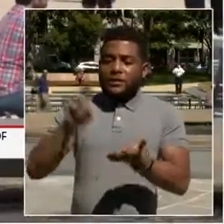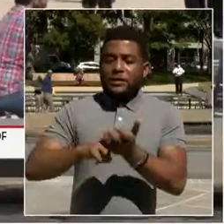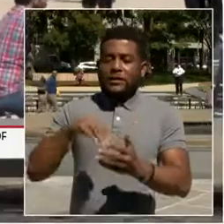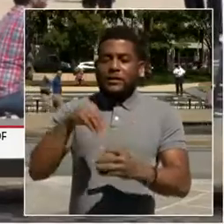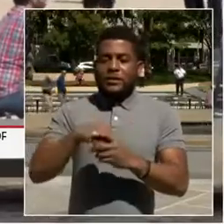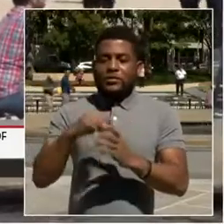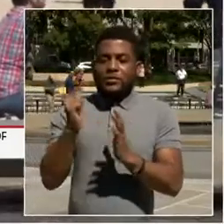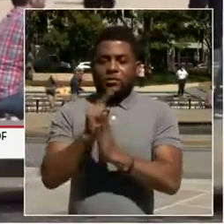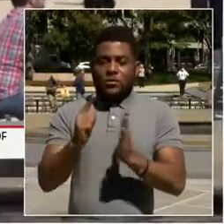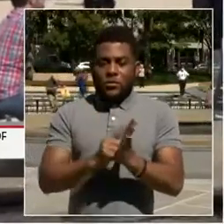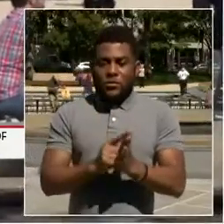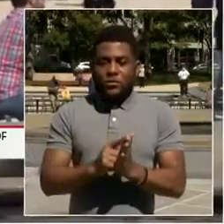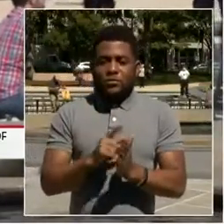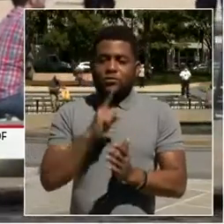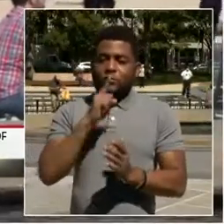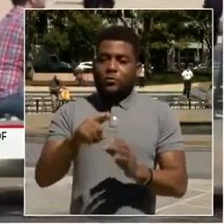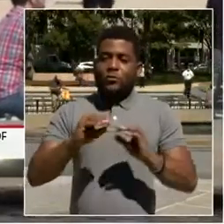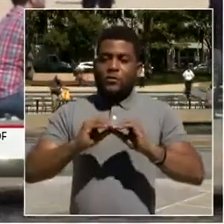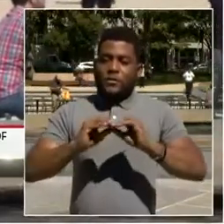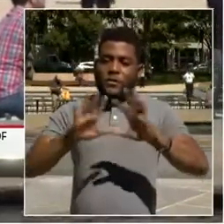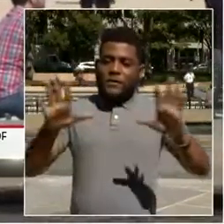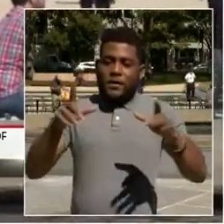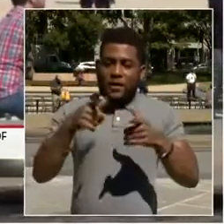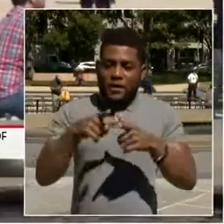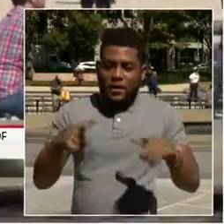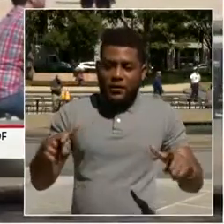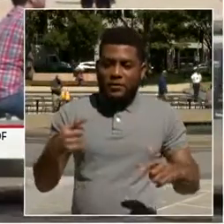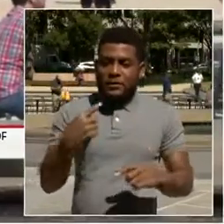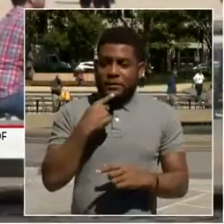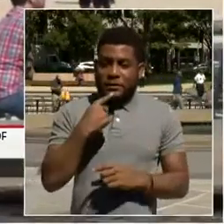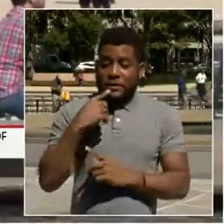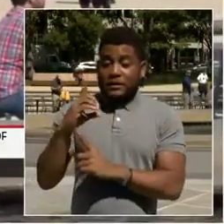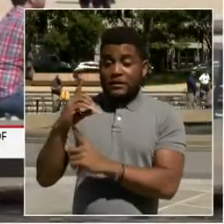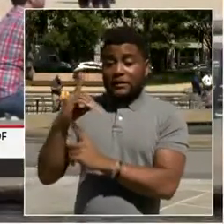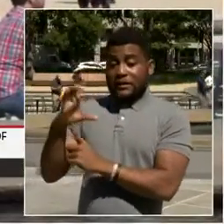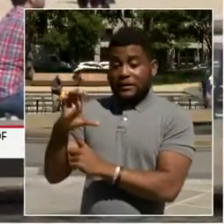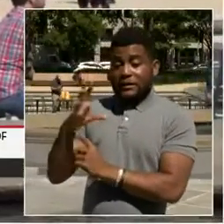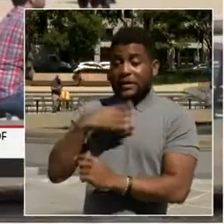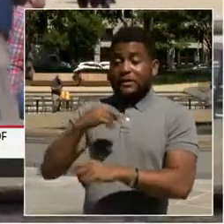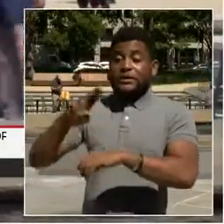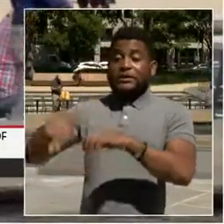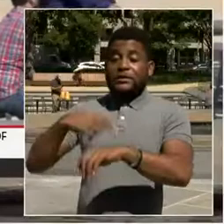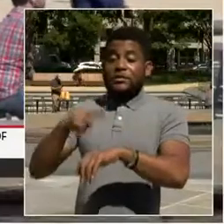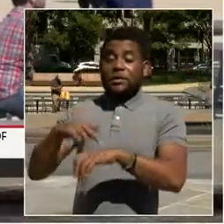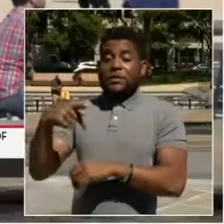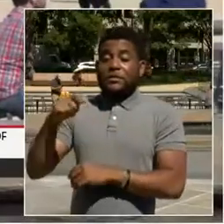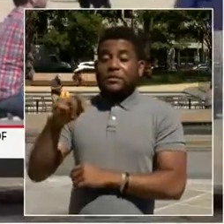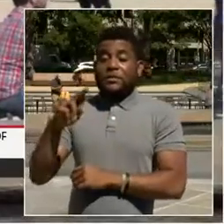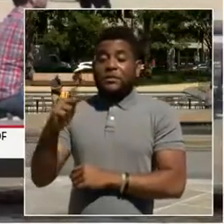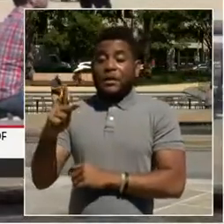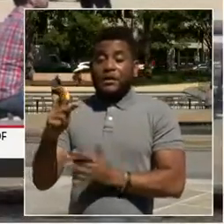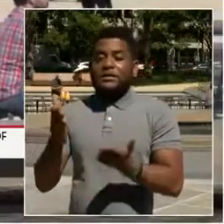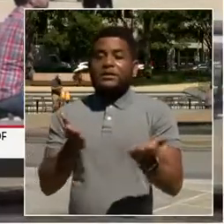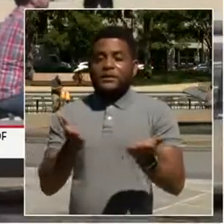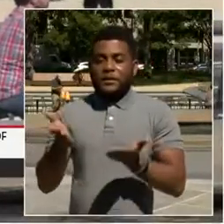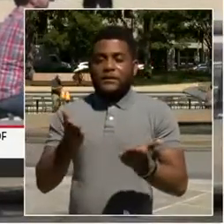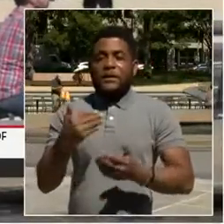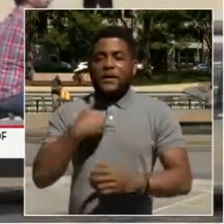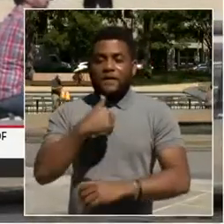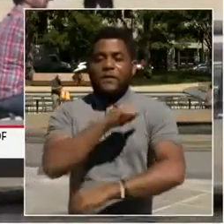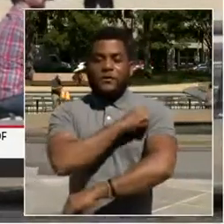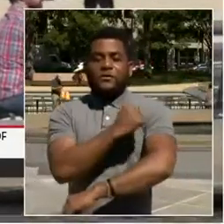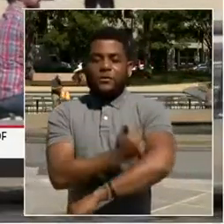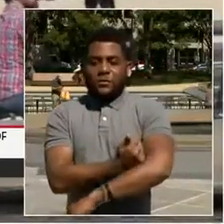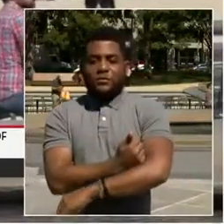that clarified that the District of Columbia and the National Park Service have the authority